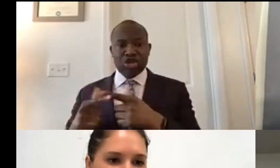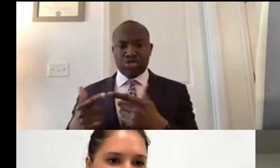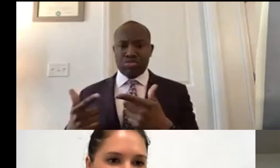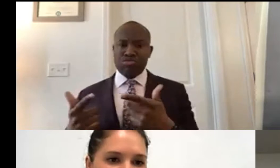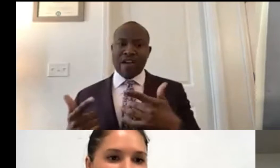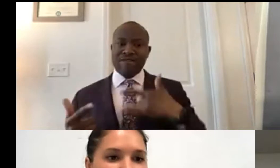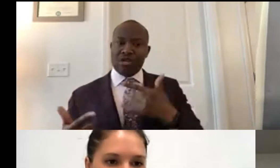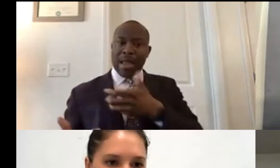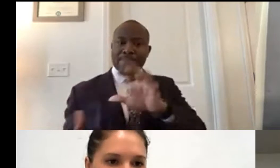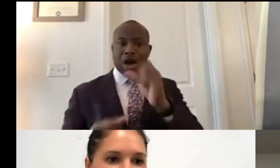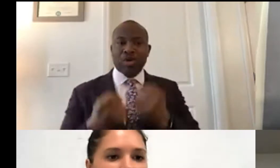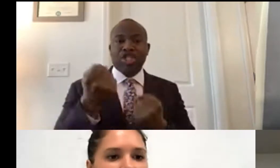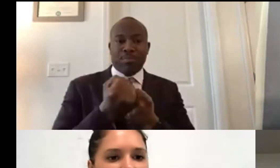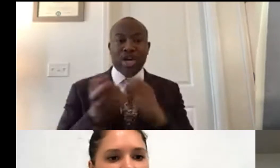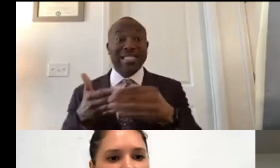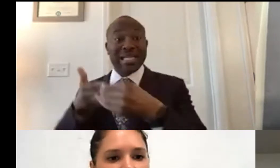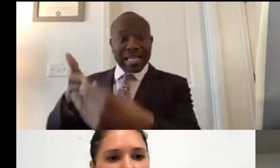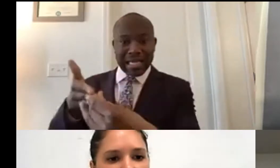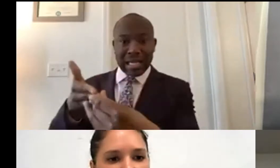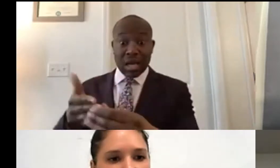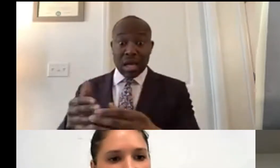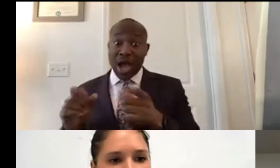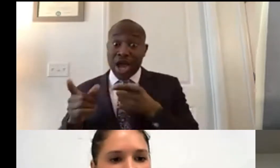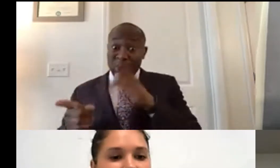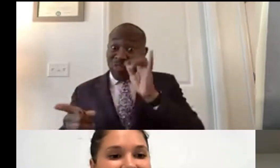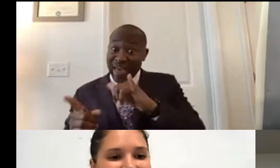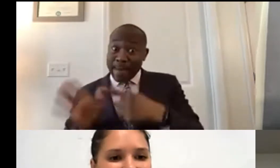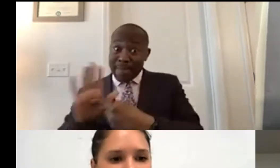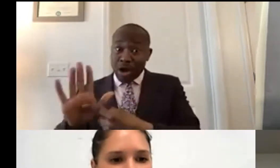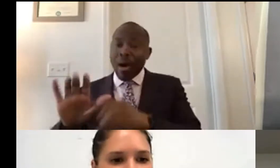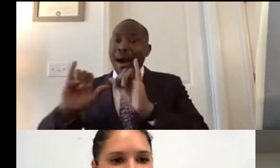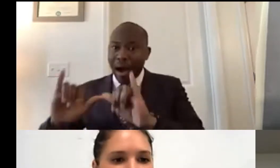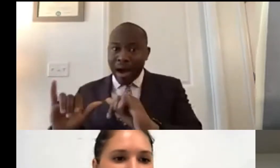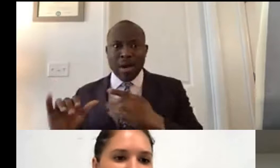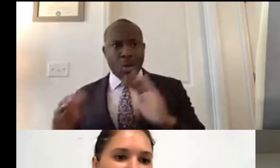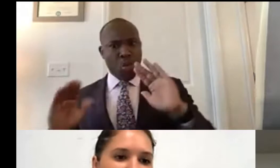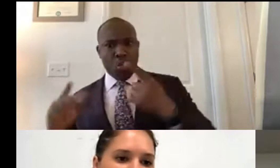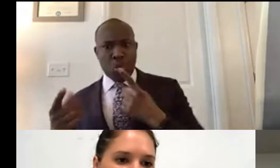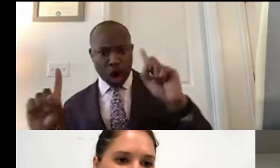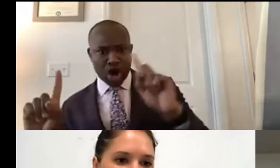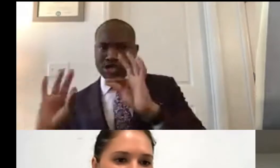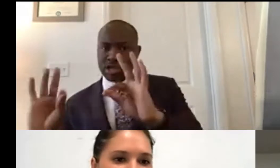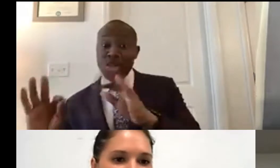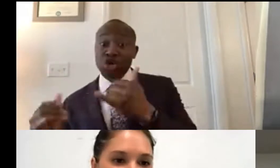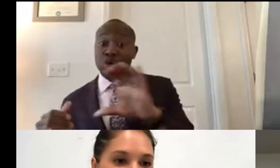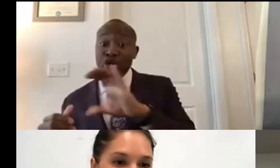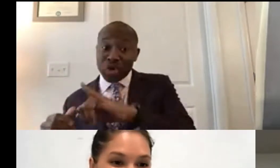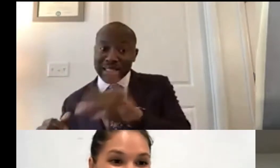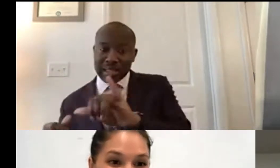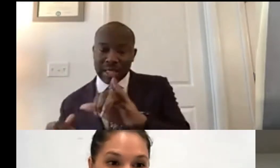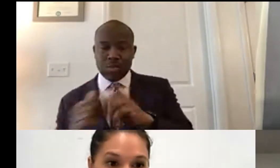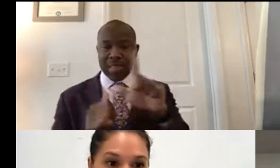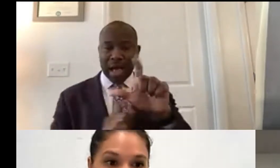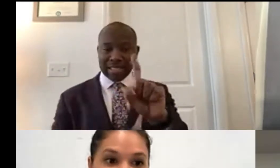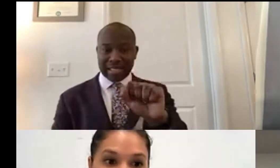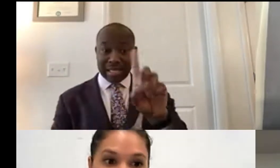school system leaders to feel empowered and supported to lead. And with that model, we're seeing